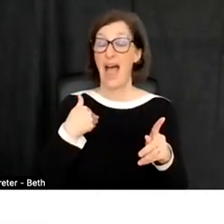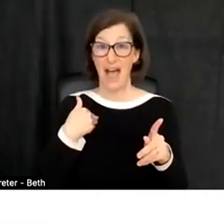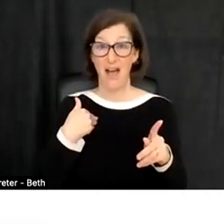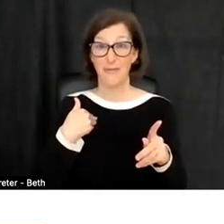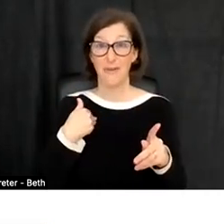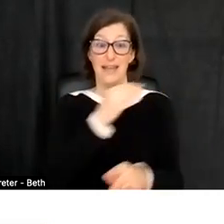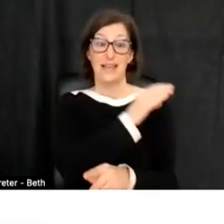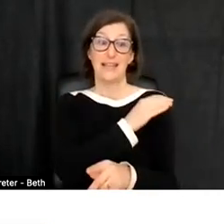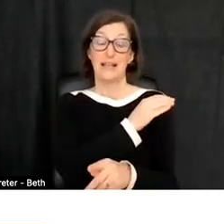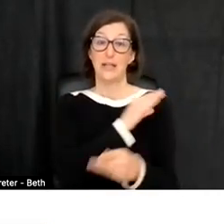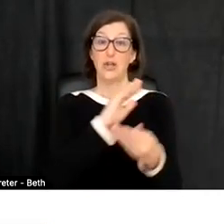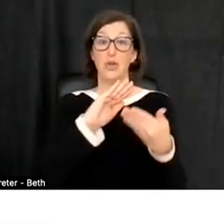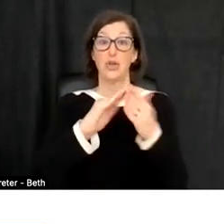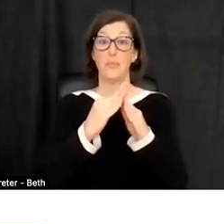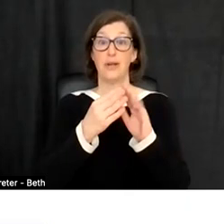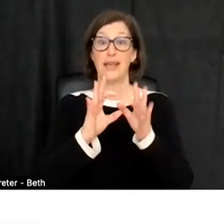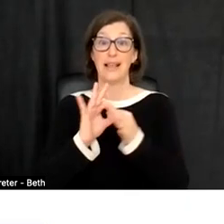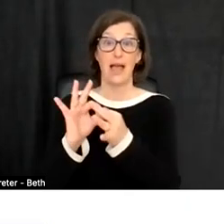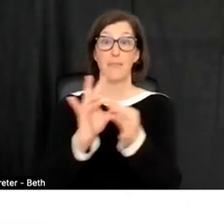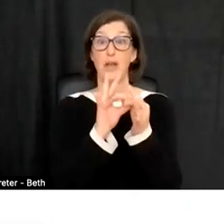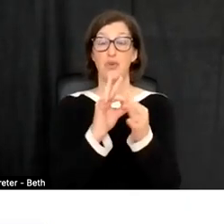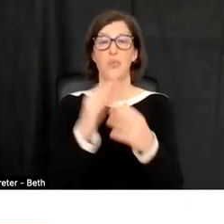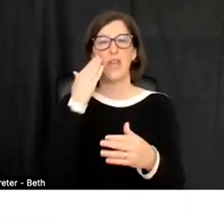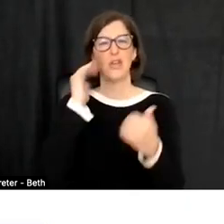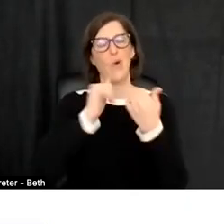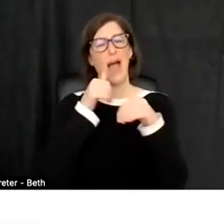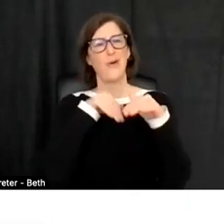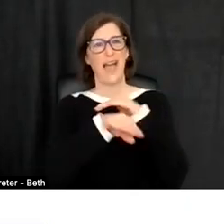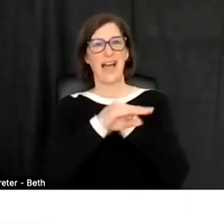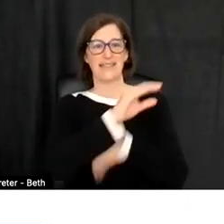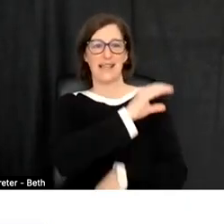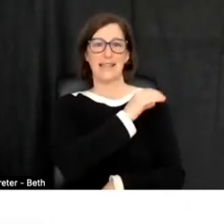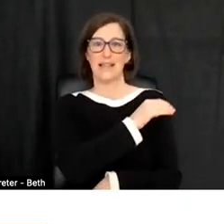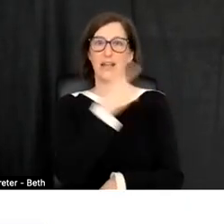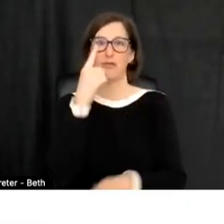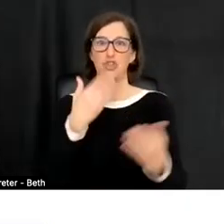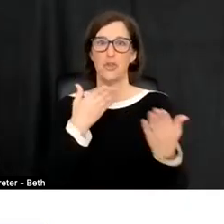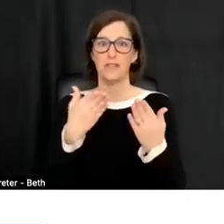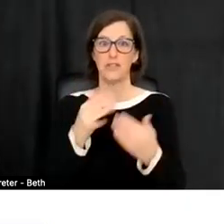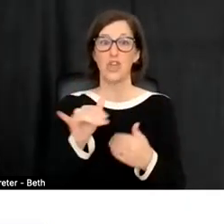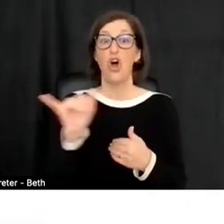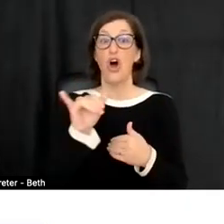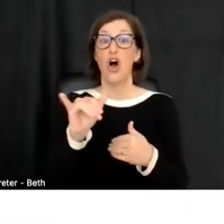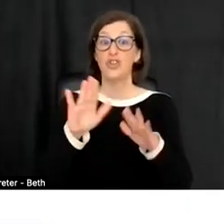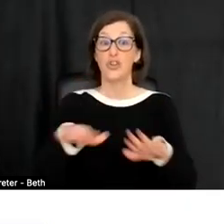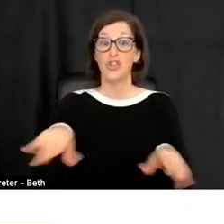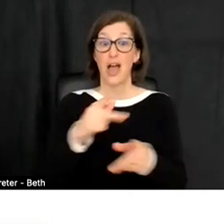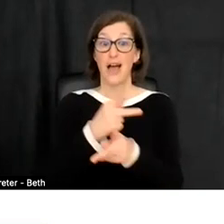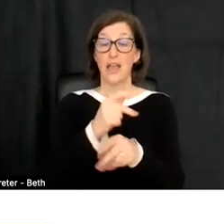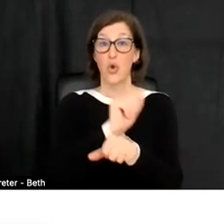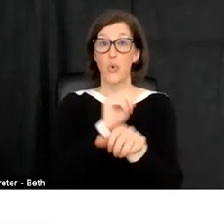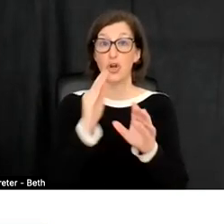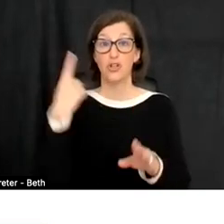and community collaboration, whereby they know how to access the clinic facilities, as well as the childcare workers in terms of child